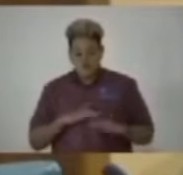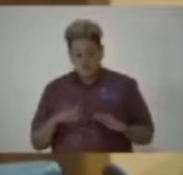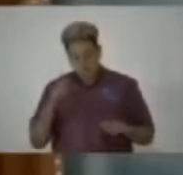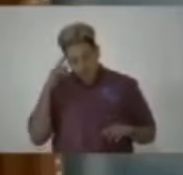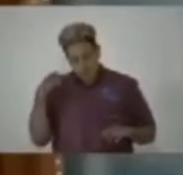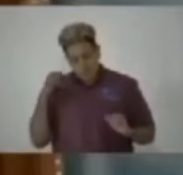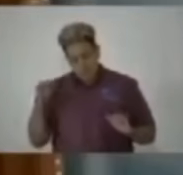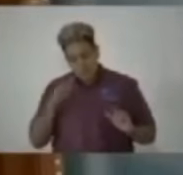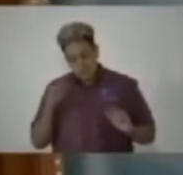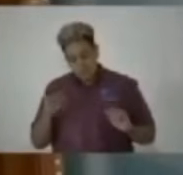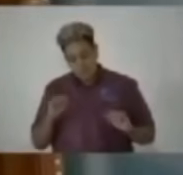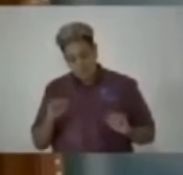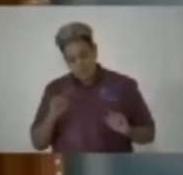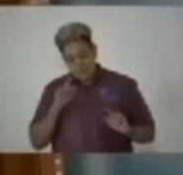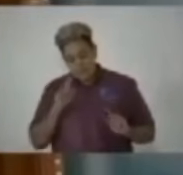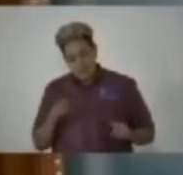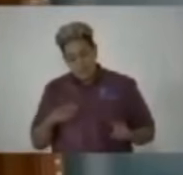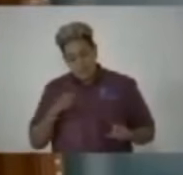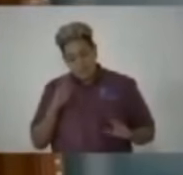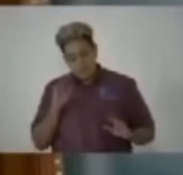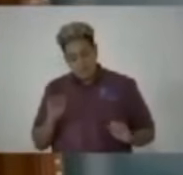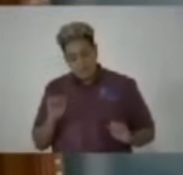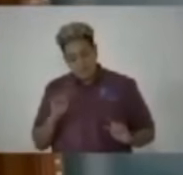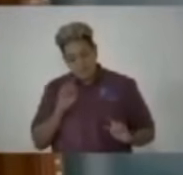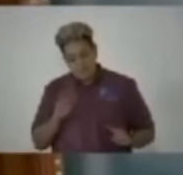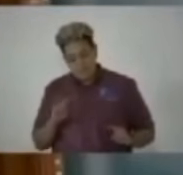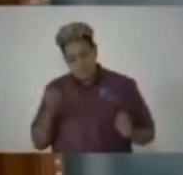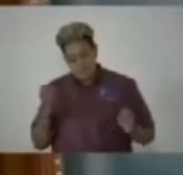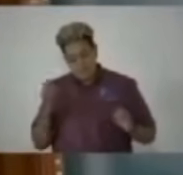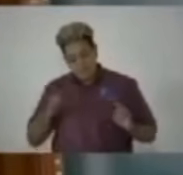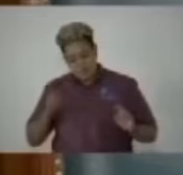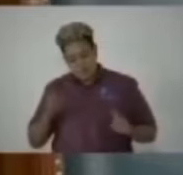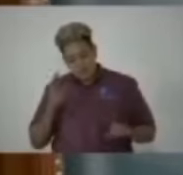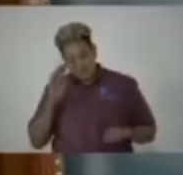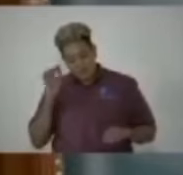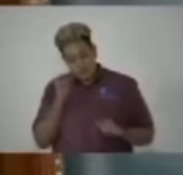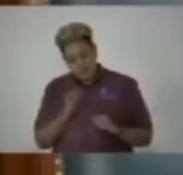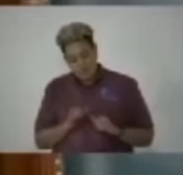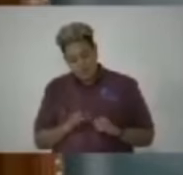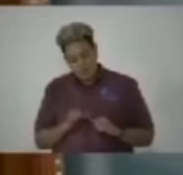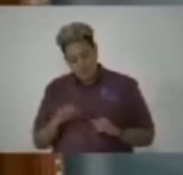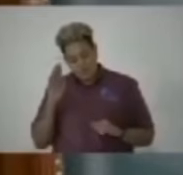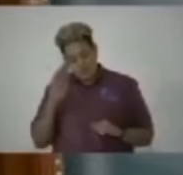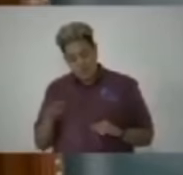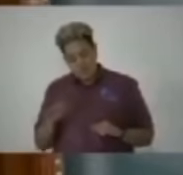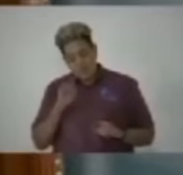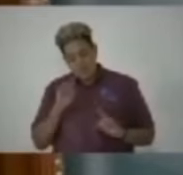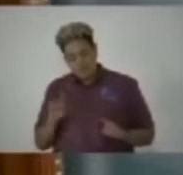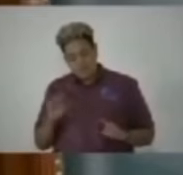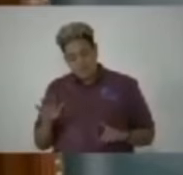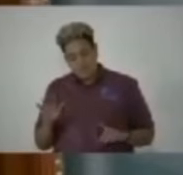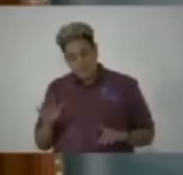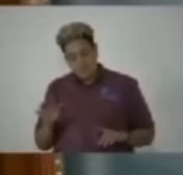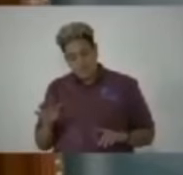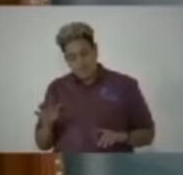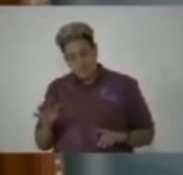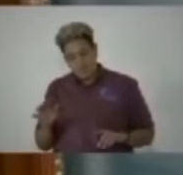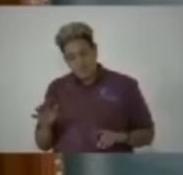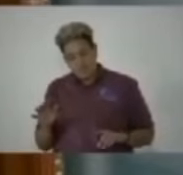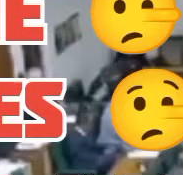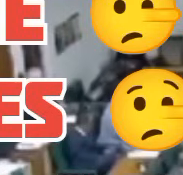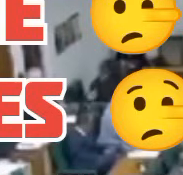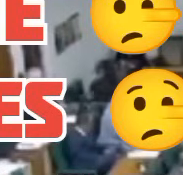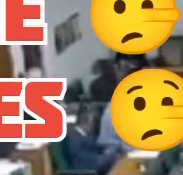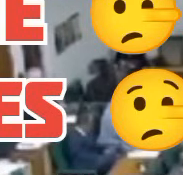able, if I have so many questions at the same time, remember them all to respond. I'm going to ask you